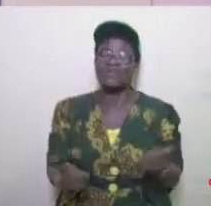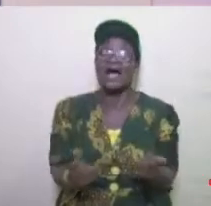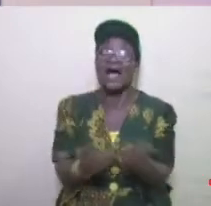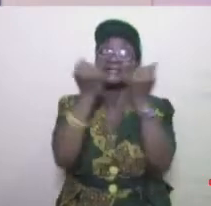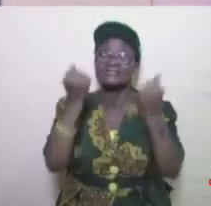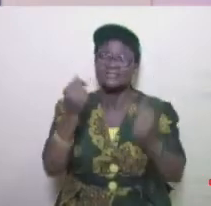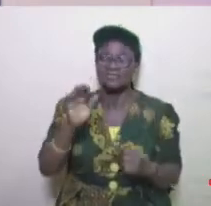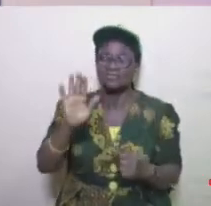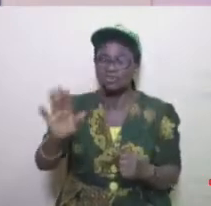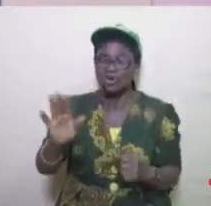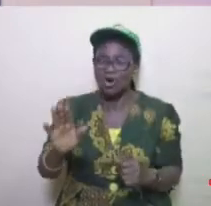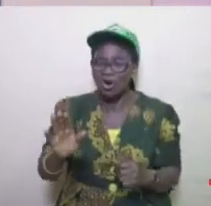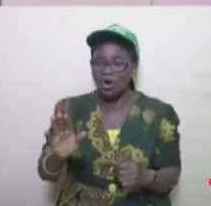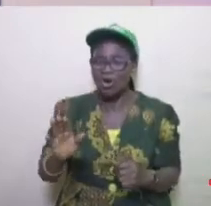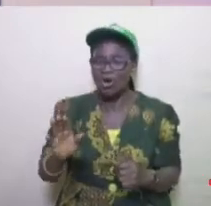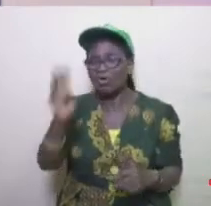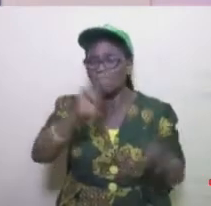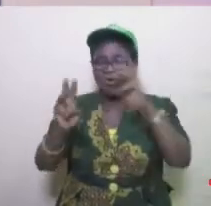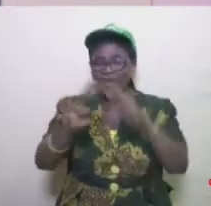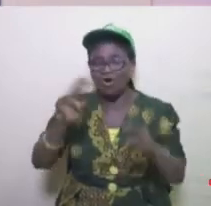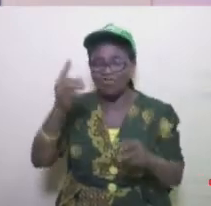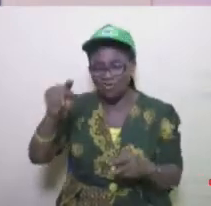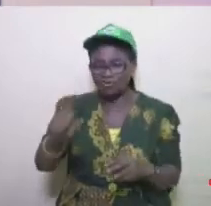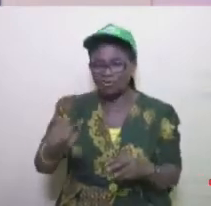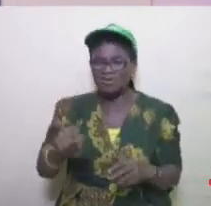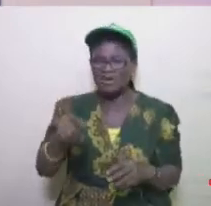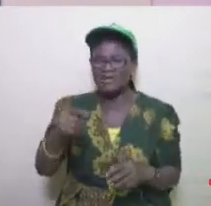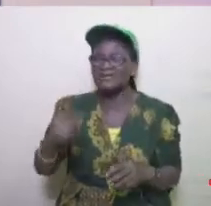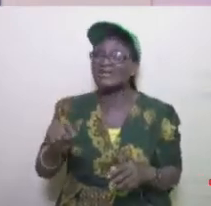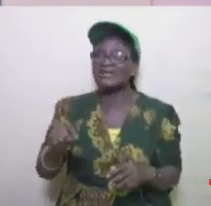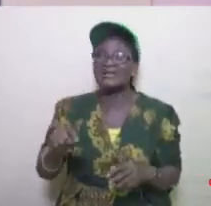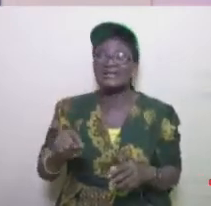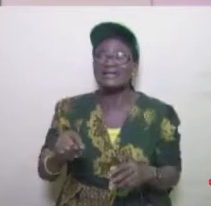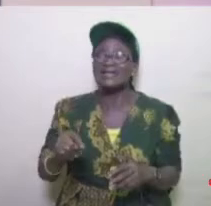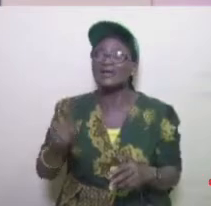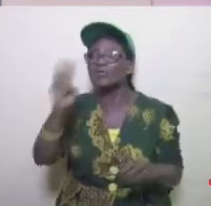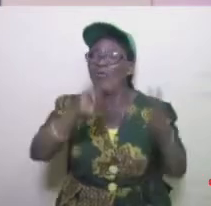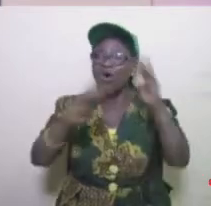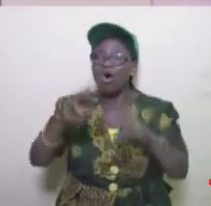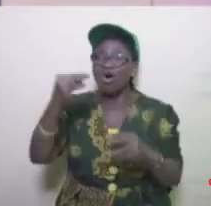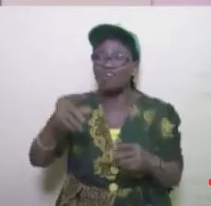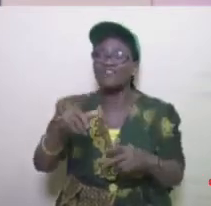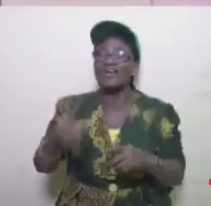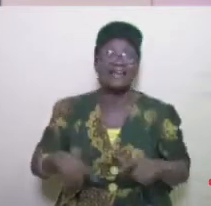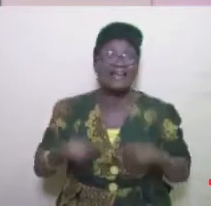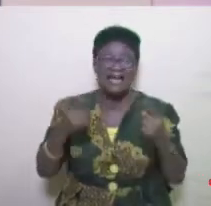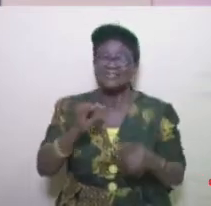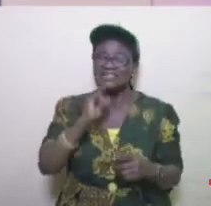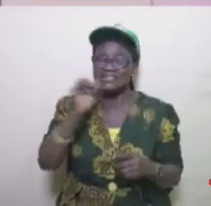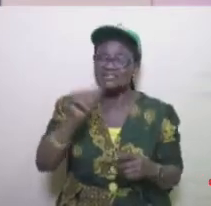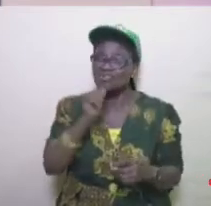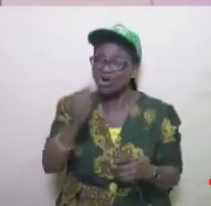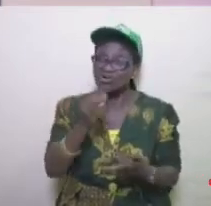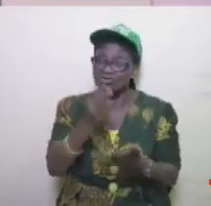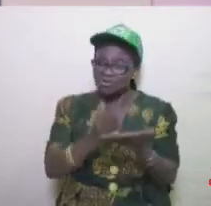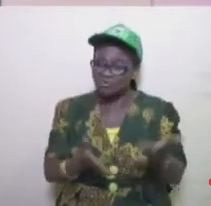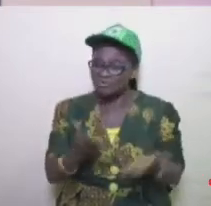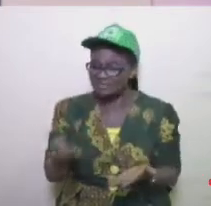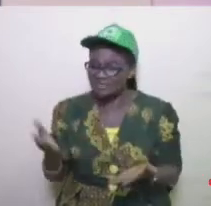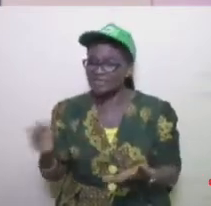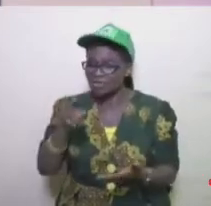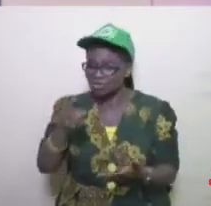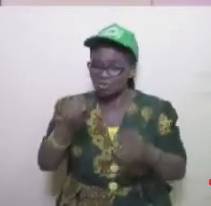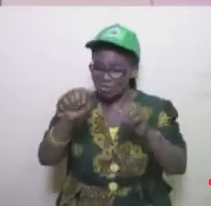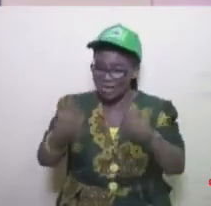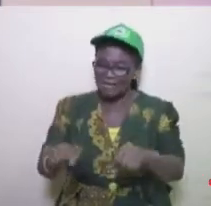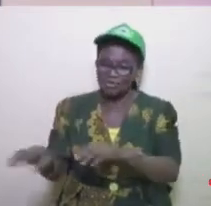There are people who say, leave me alone, I can do it. The battle of life is not something you can do on your own.